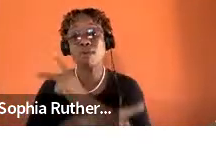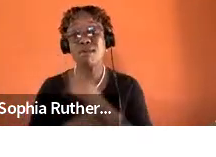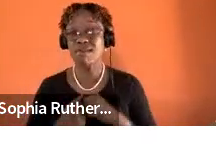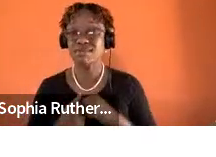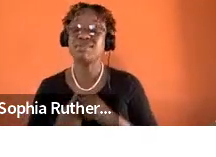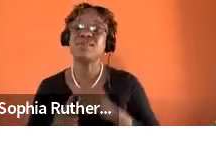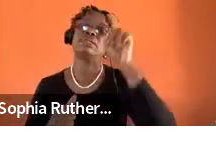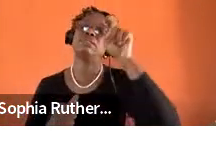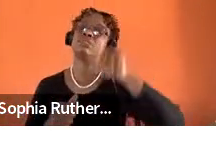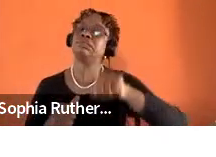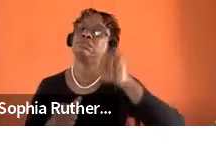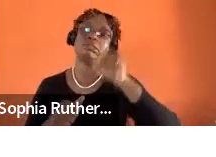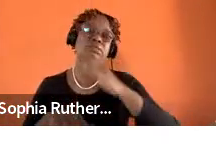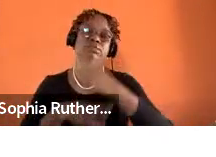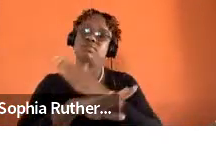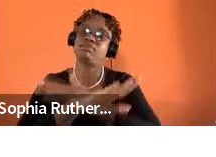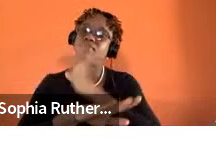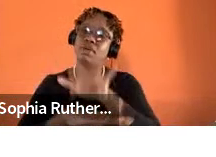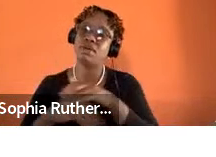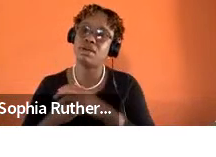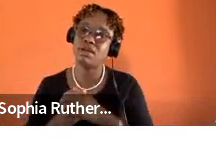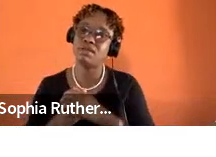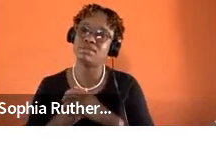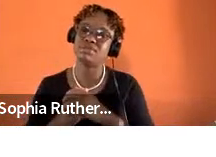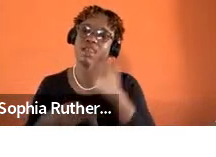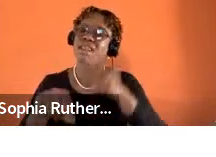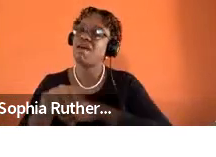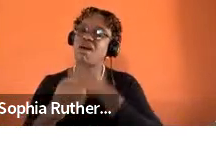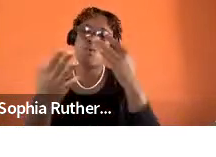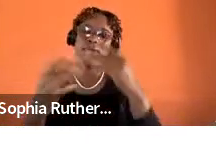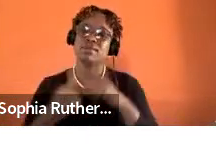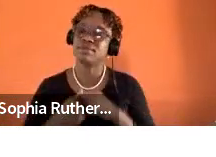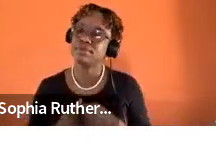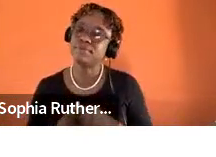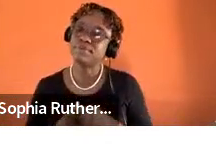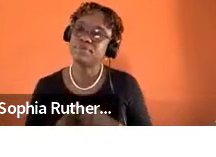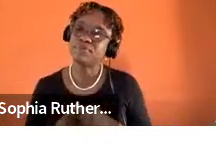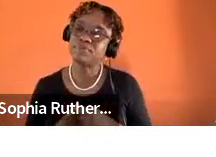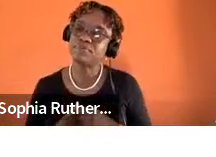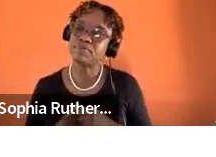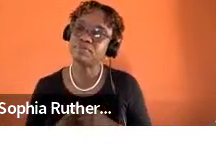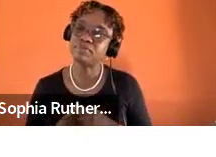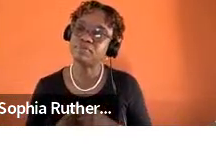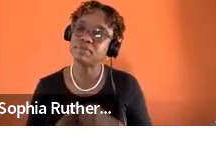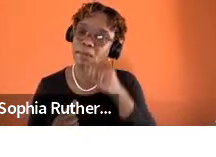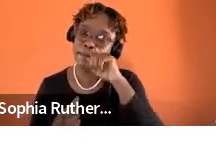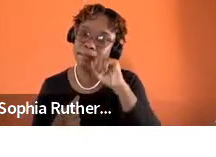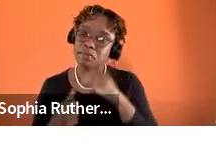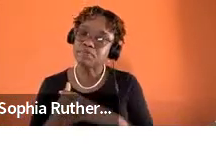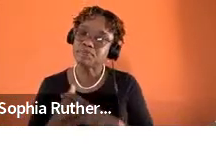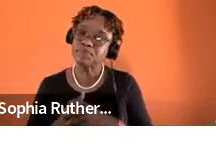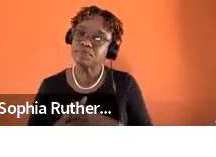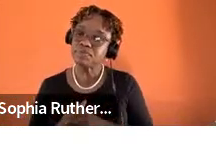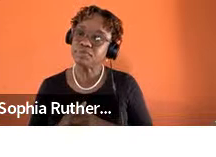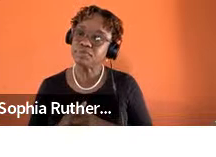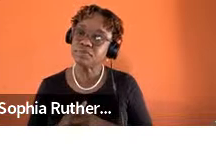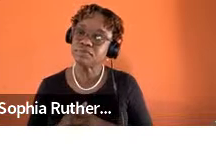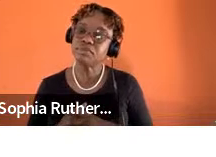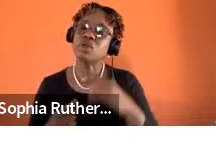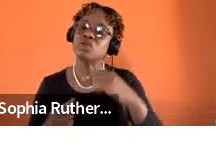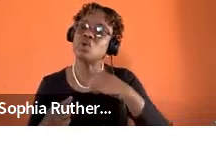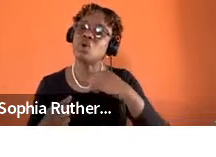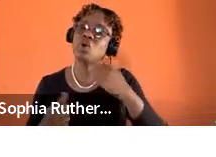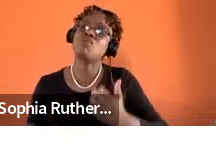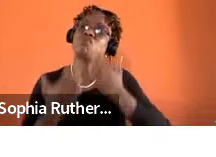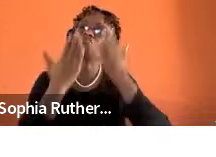in terms of the long wait time for various services. In my co-authored publication, I mentioned about the recommendation was